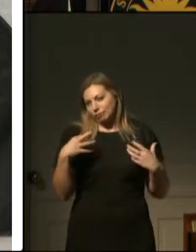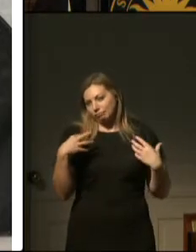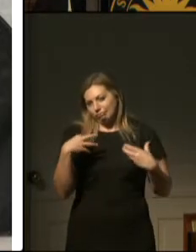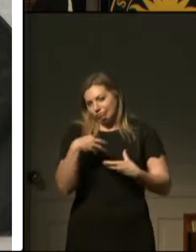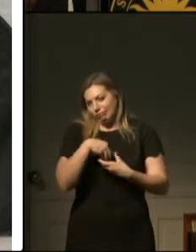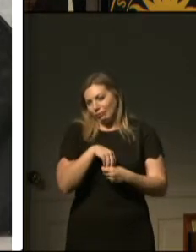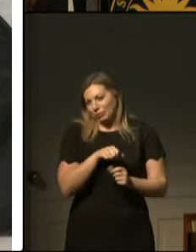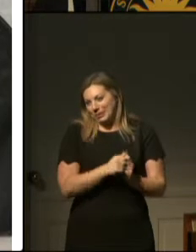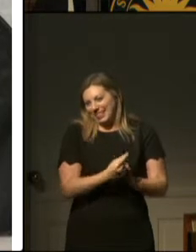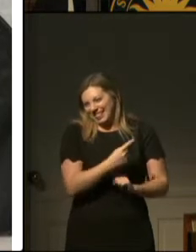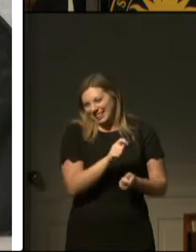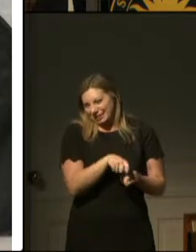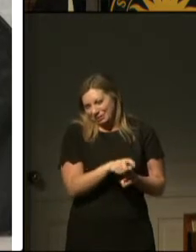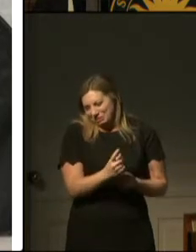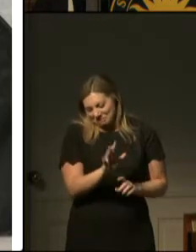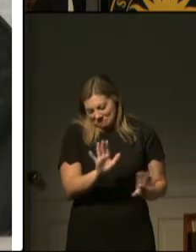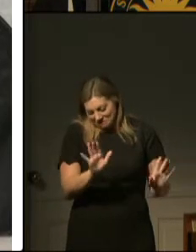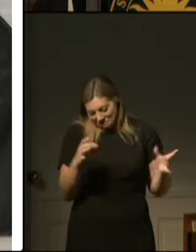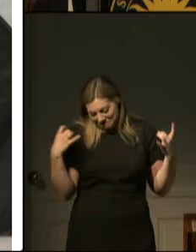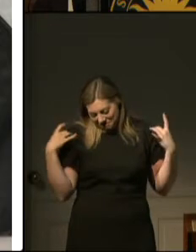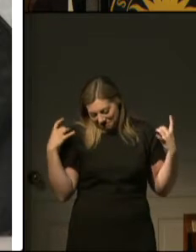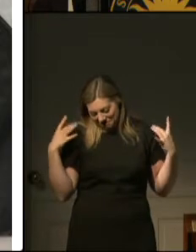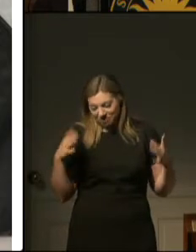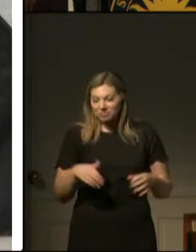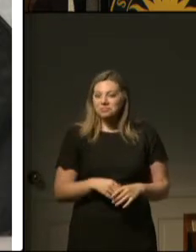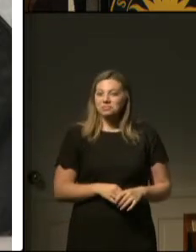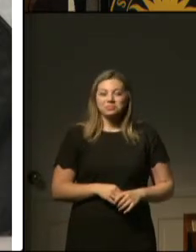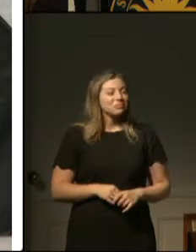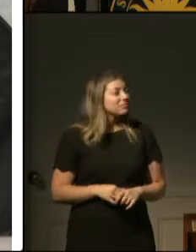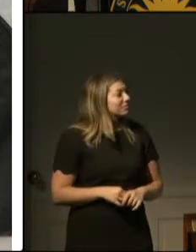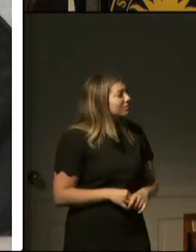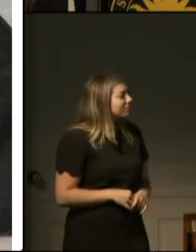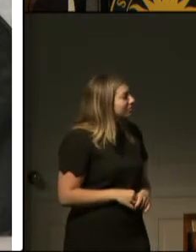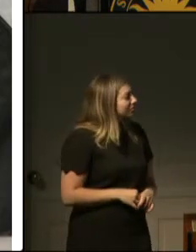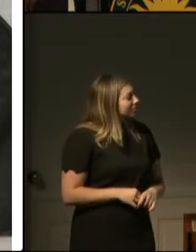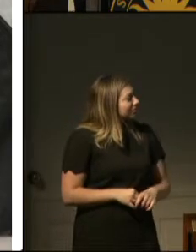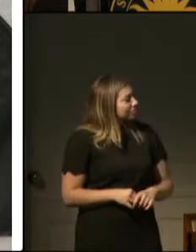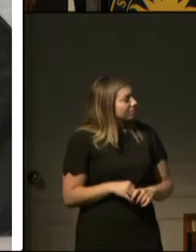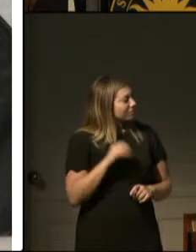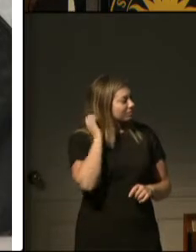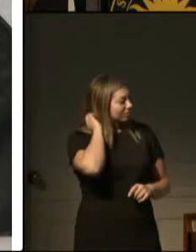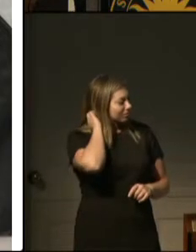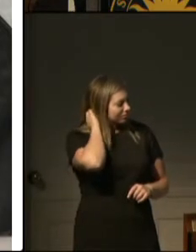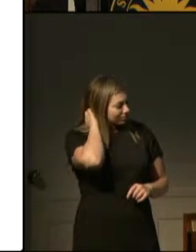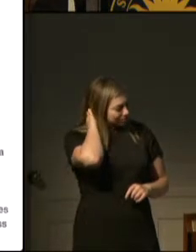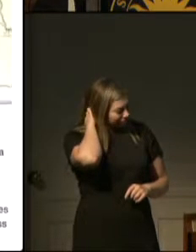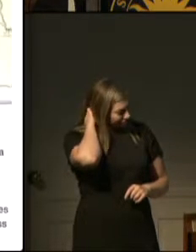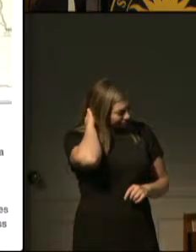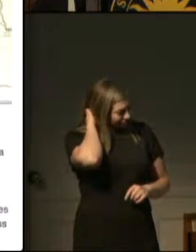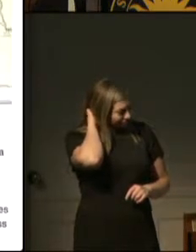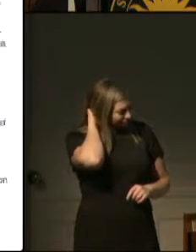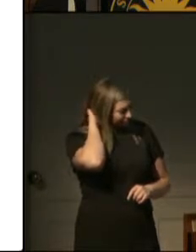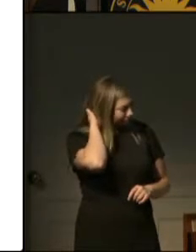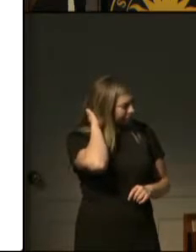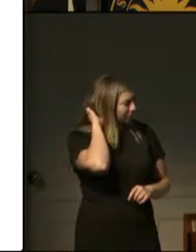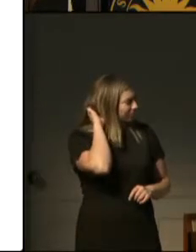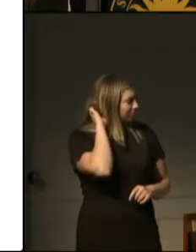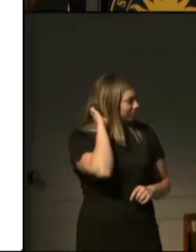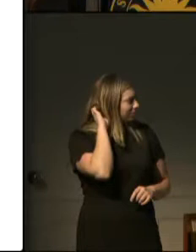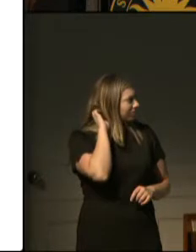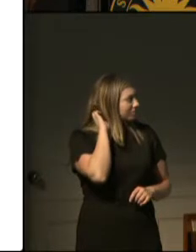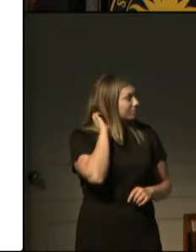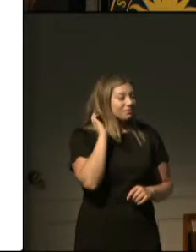particular one. So, and then you can click through information about that. And